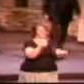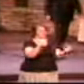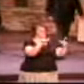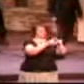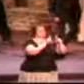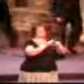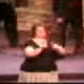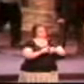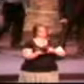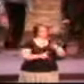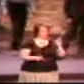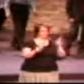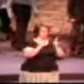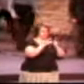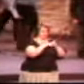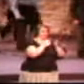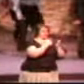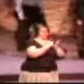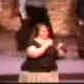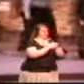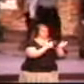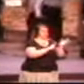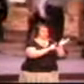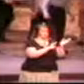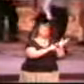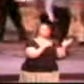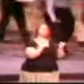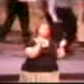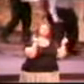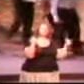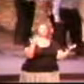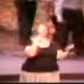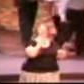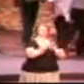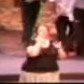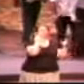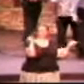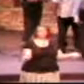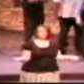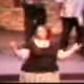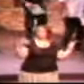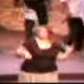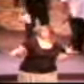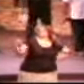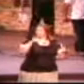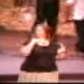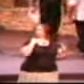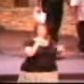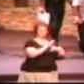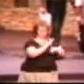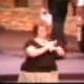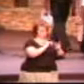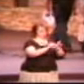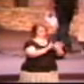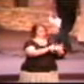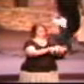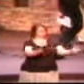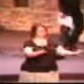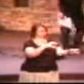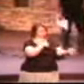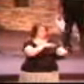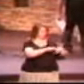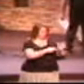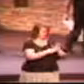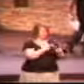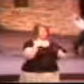places throughout the gospel of Luke. It's so good to see so many of you, and I use that language intentionally, several